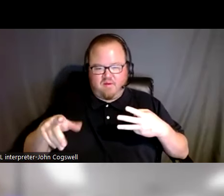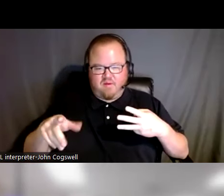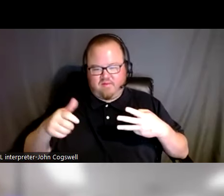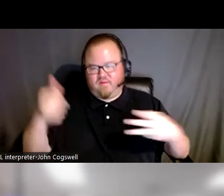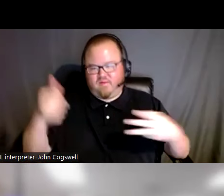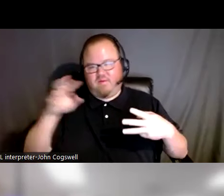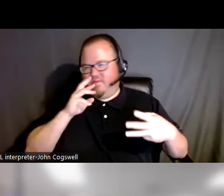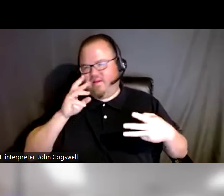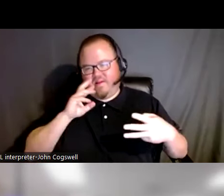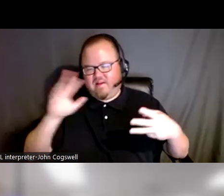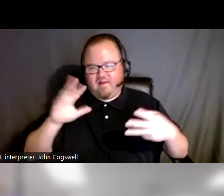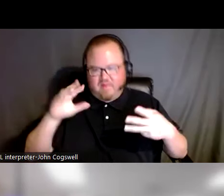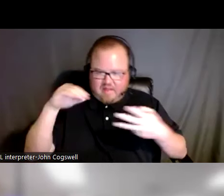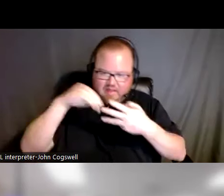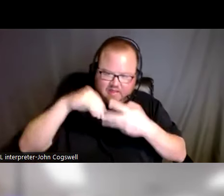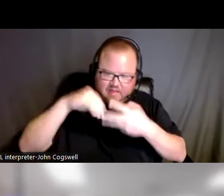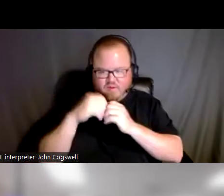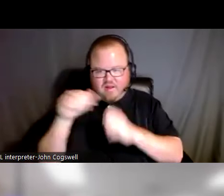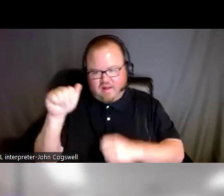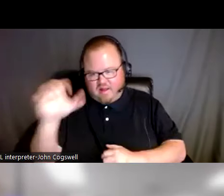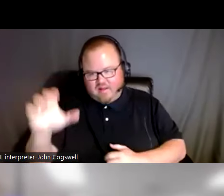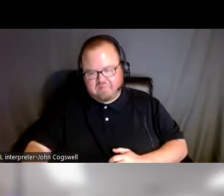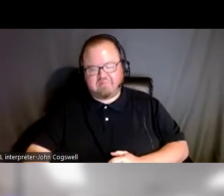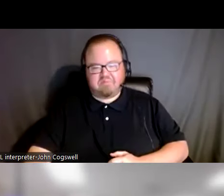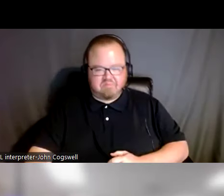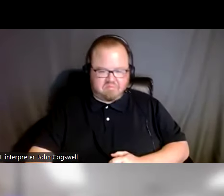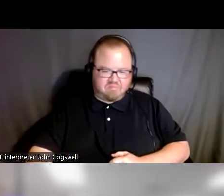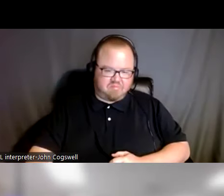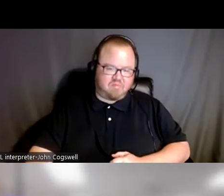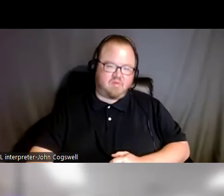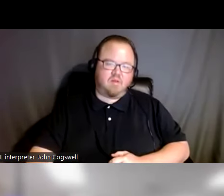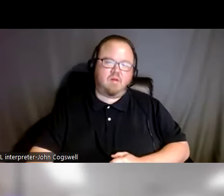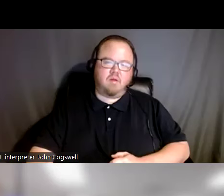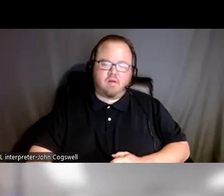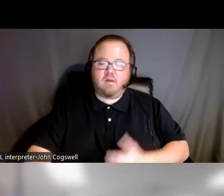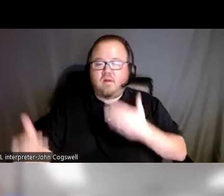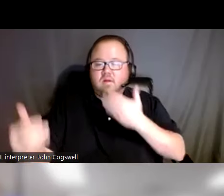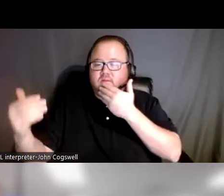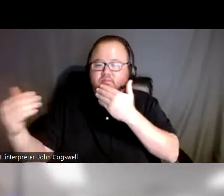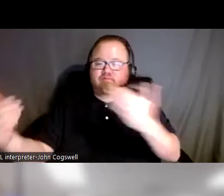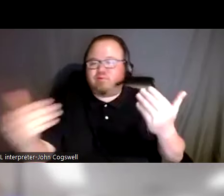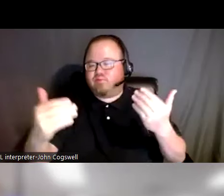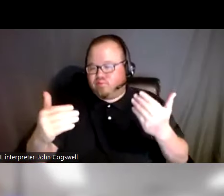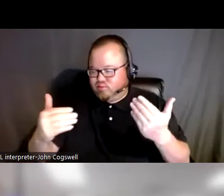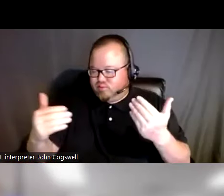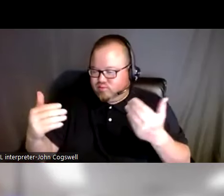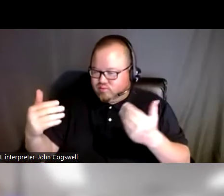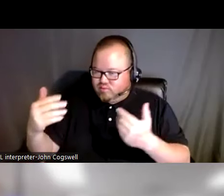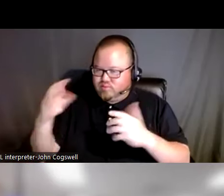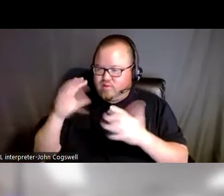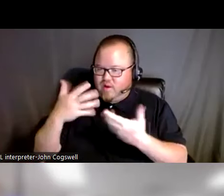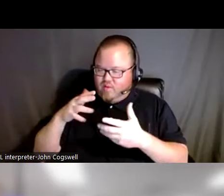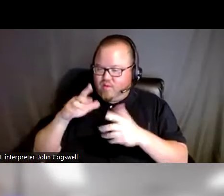indoors with air conditioning. Great. Well, thank you so much, everyone, for participating in that fun little